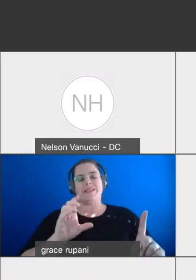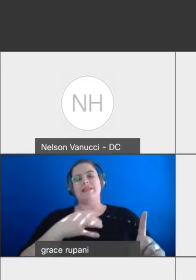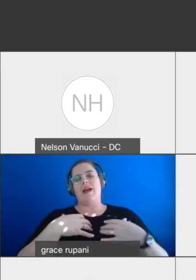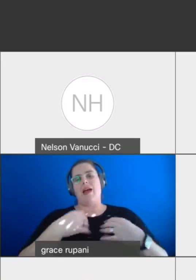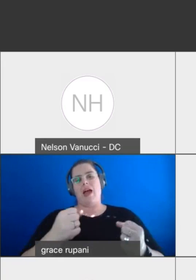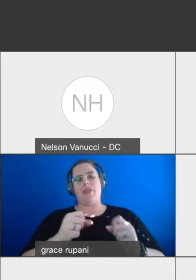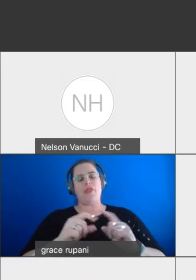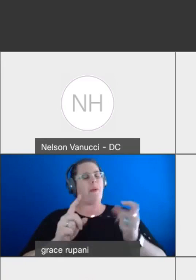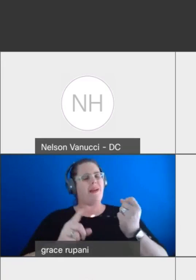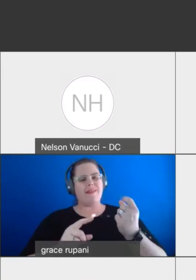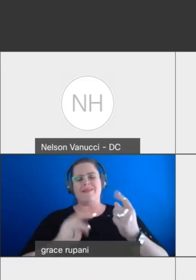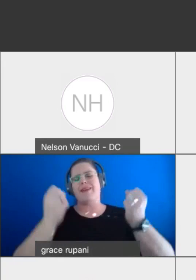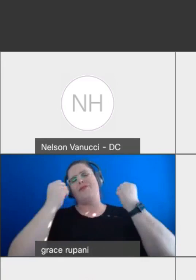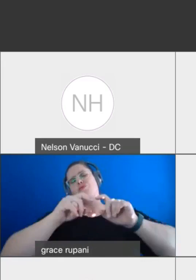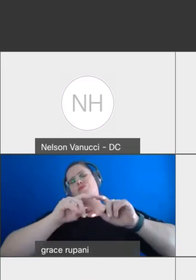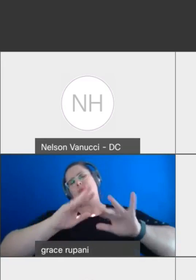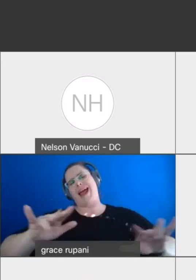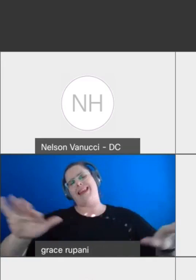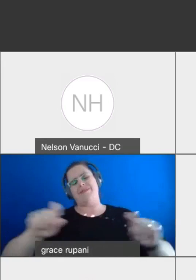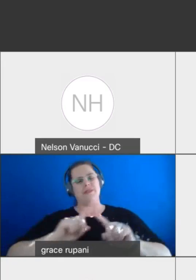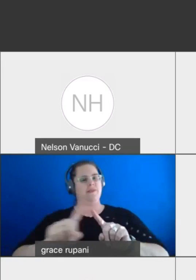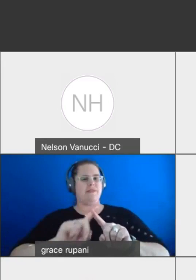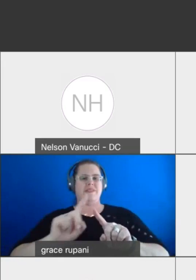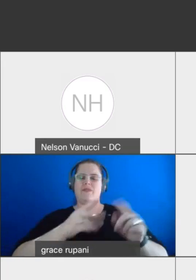different ways that people can get their